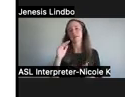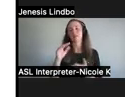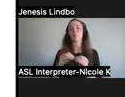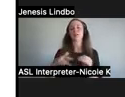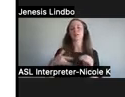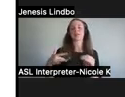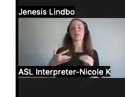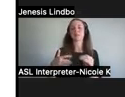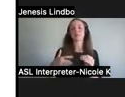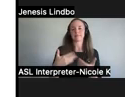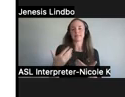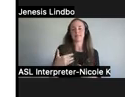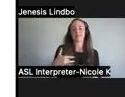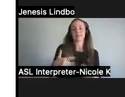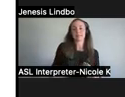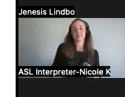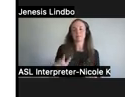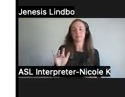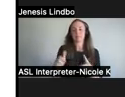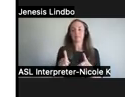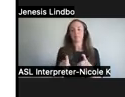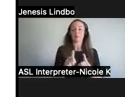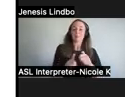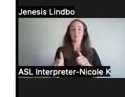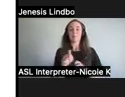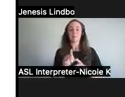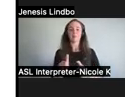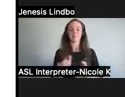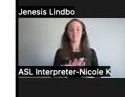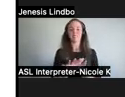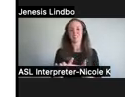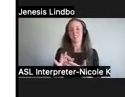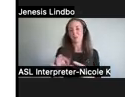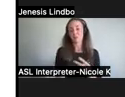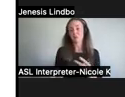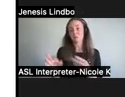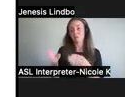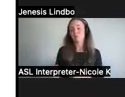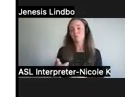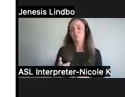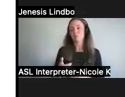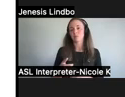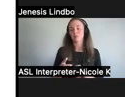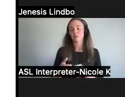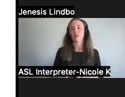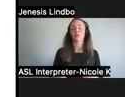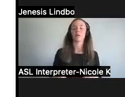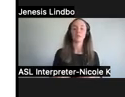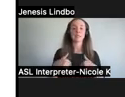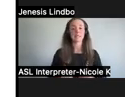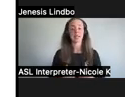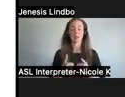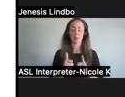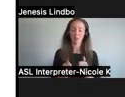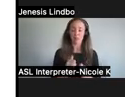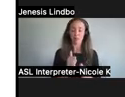the buttons. So this is one of my favorite options to look at for someone with Duchenne's who might just have some difficulty with strength and accessing some of